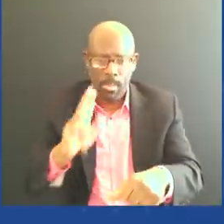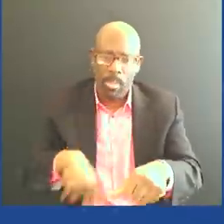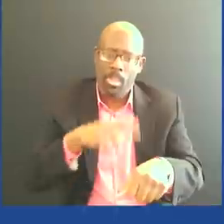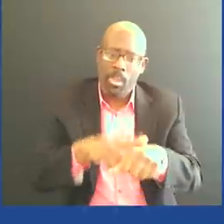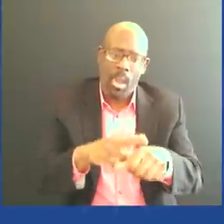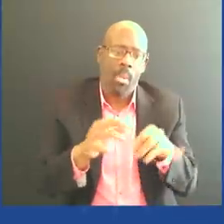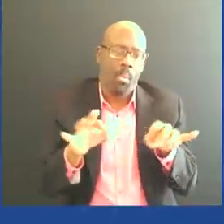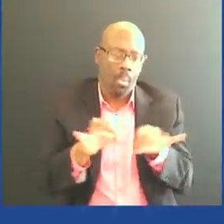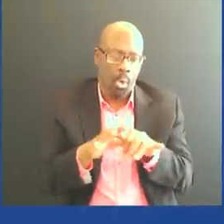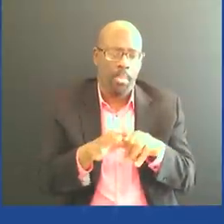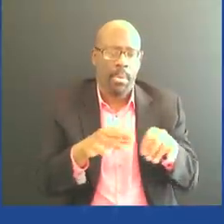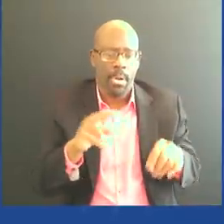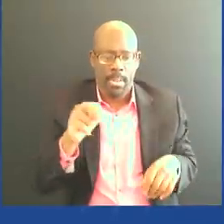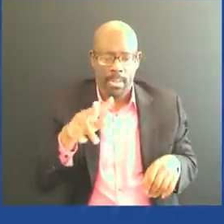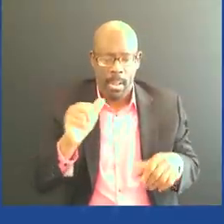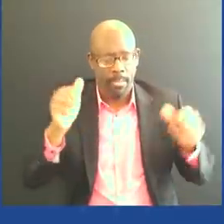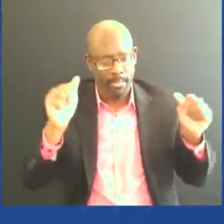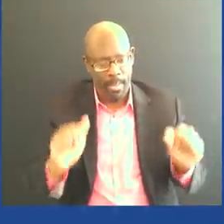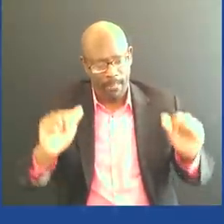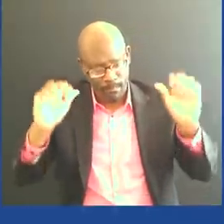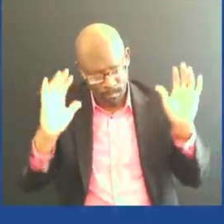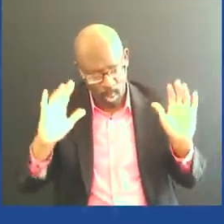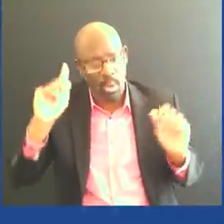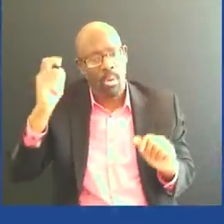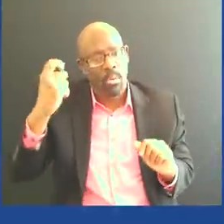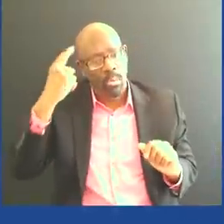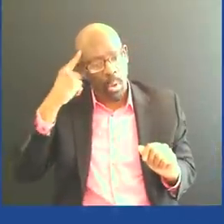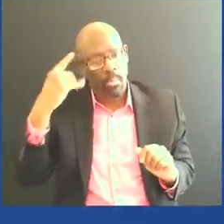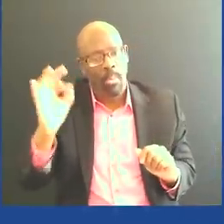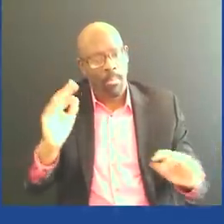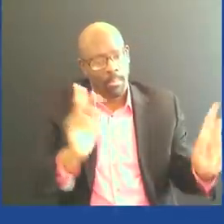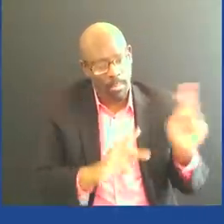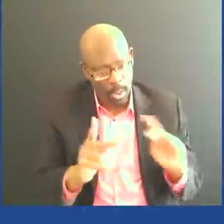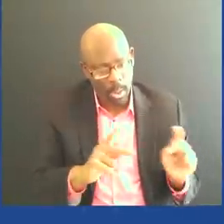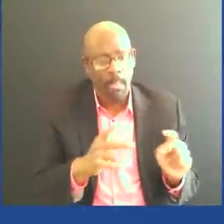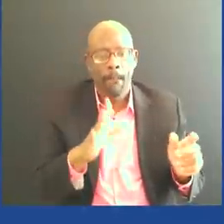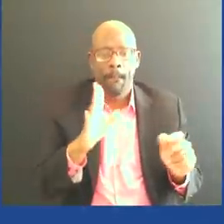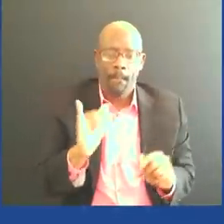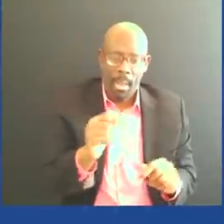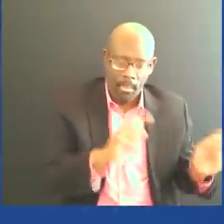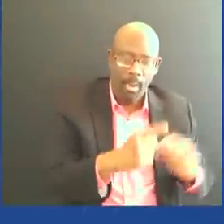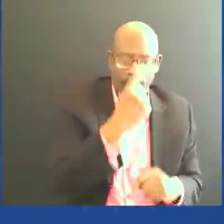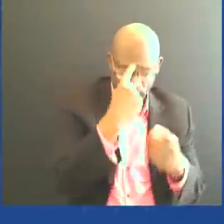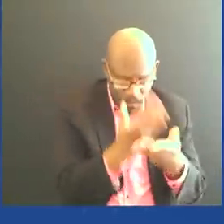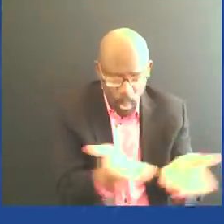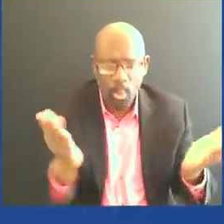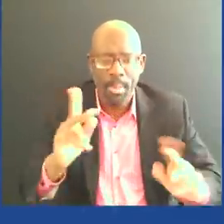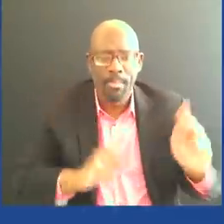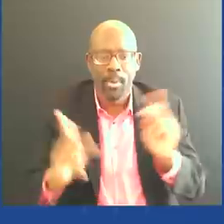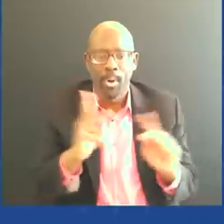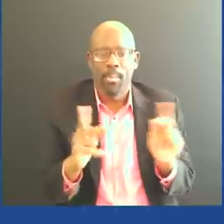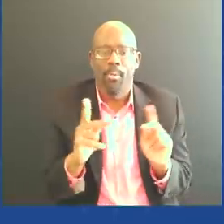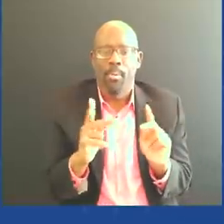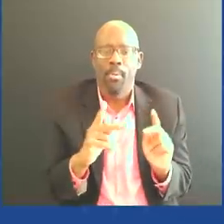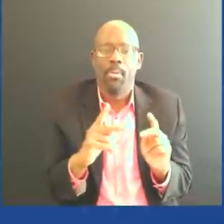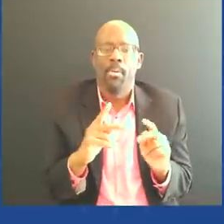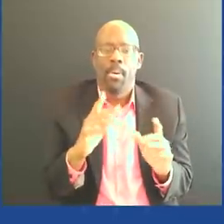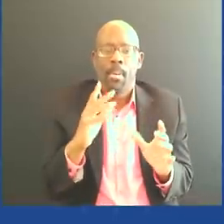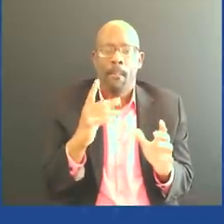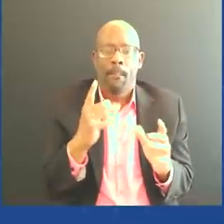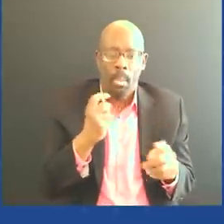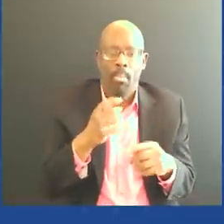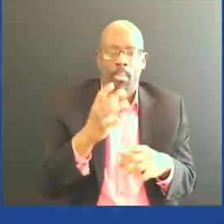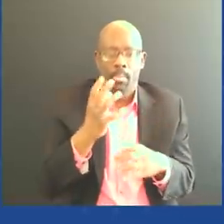of the people, by the people, and for the people will not perish from this earth. May God bless you all. May God bless the